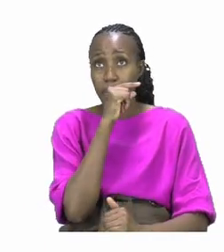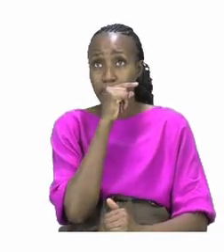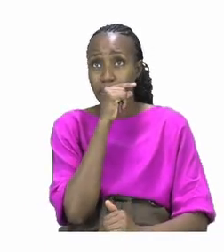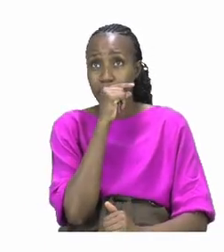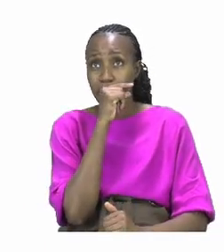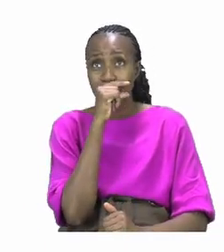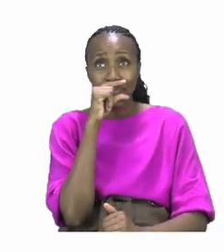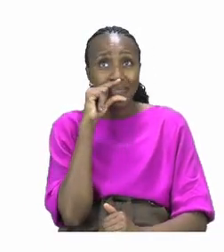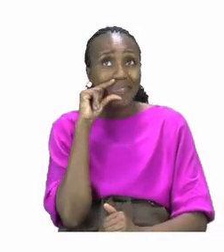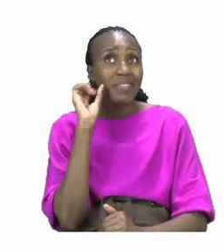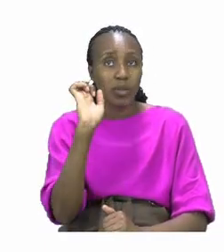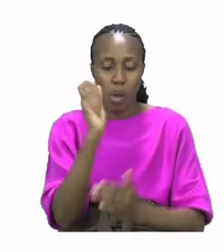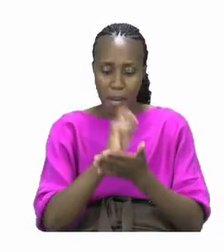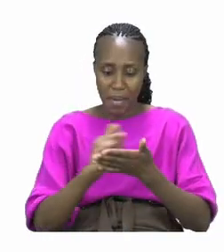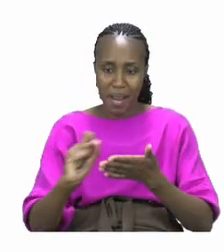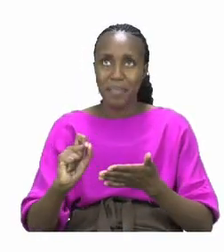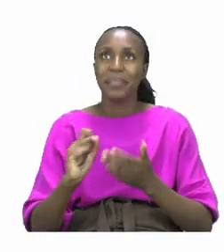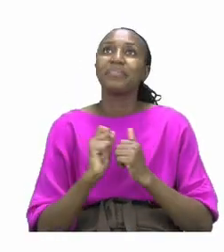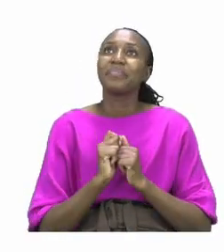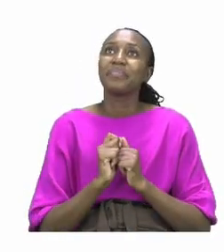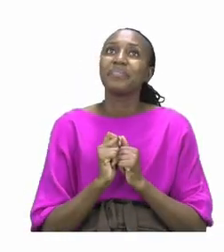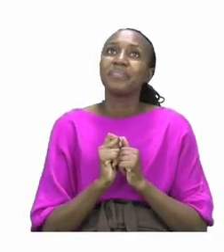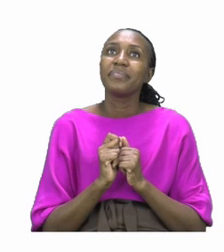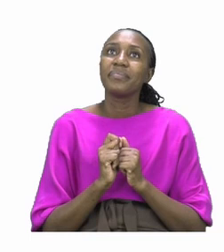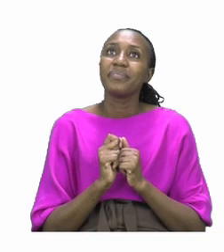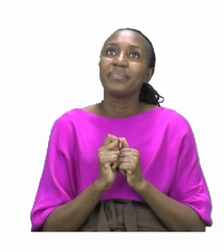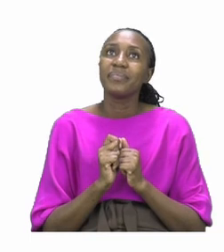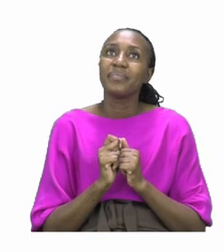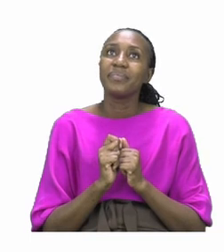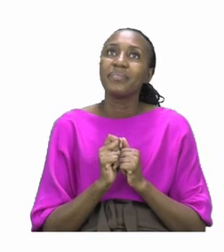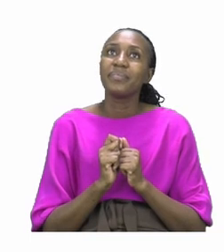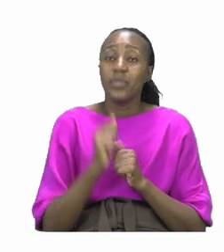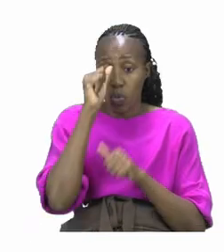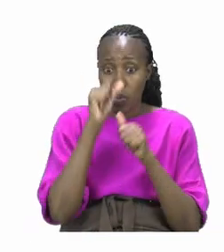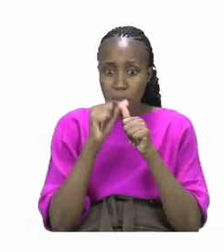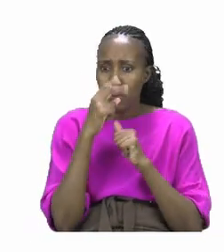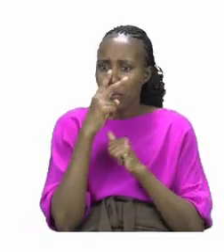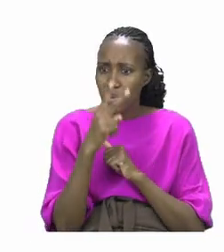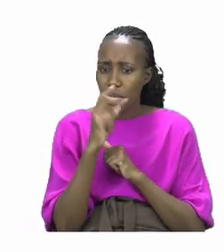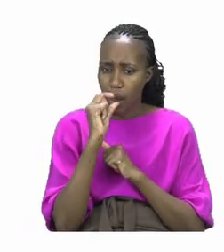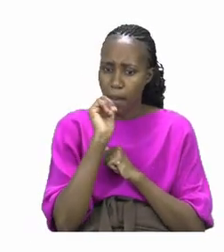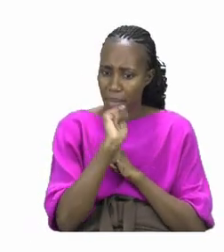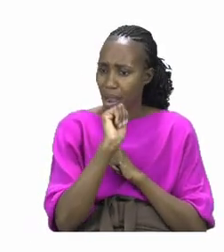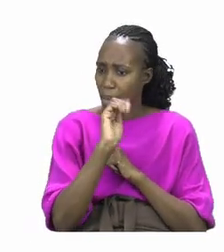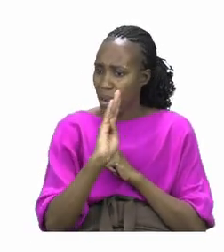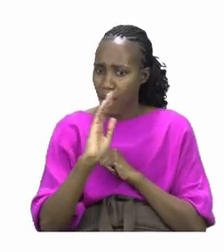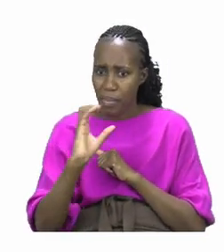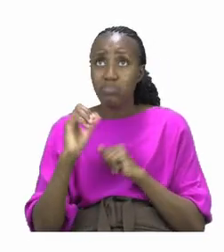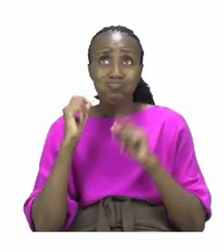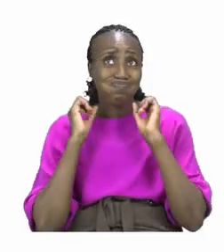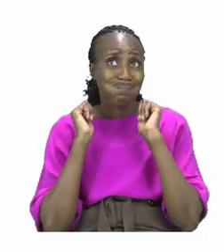own name. Now remember to shape all your letters correctly. Make